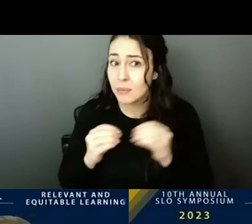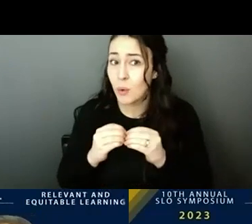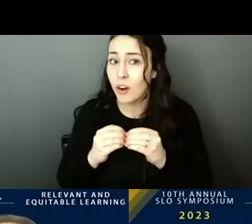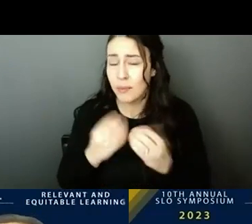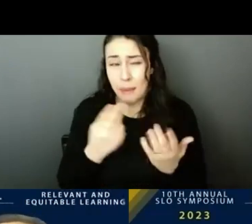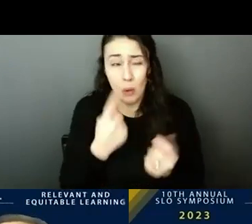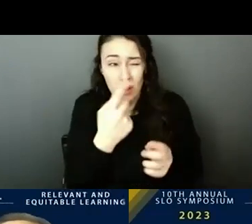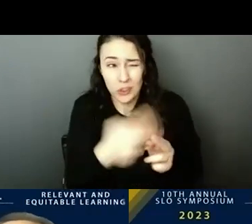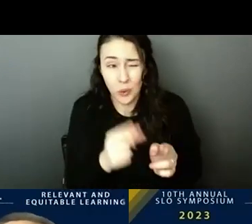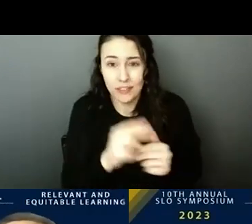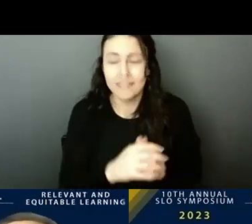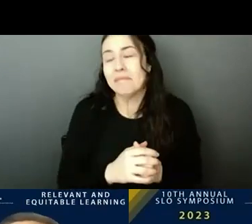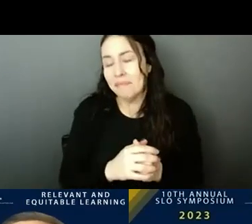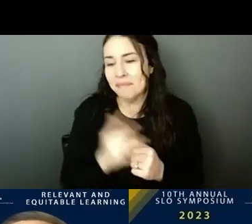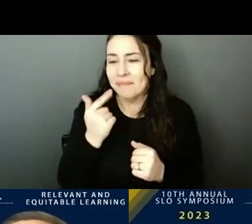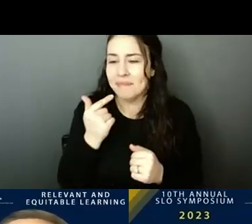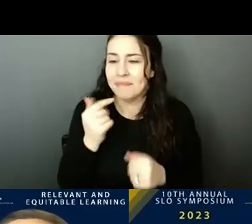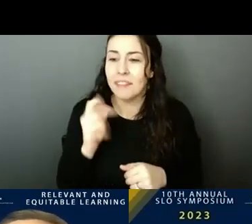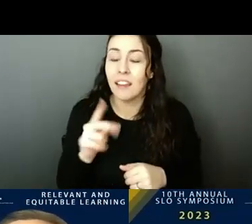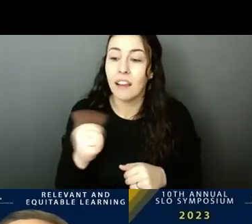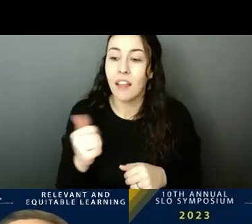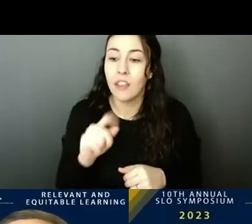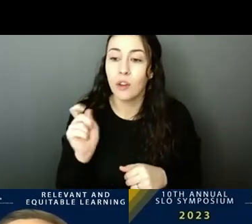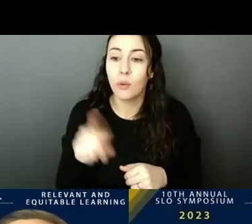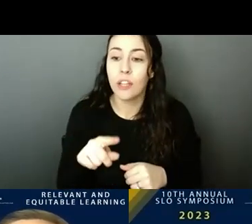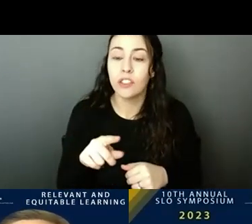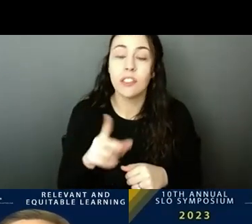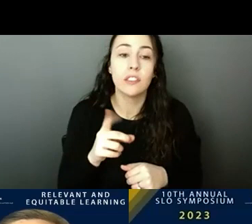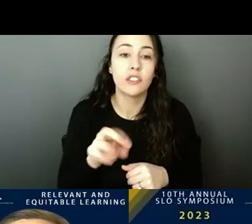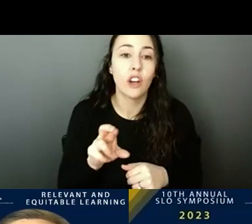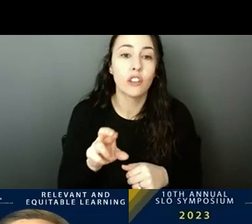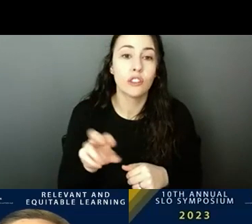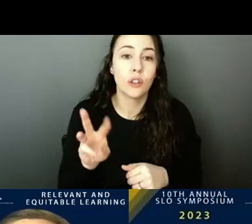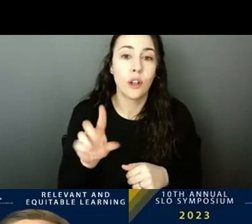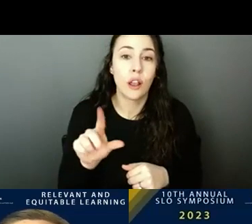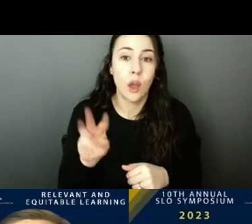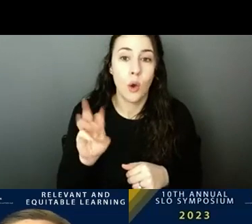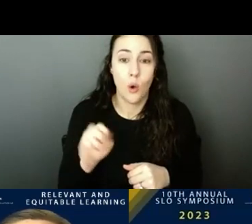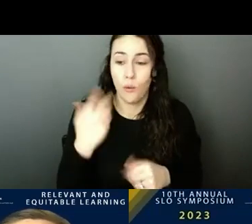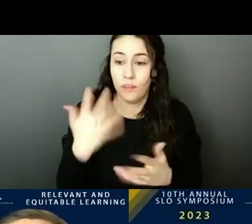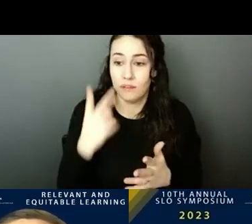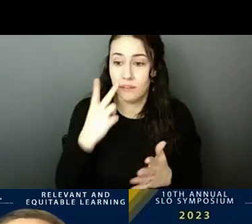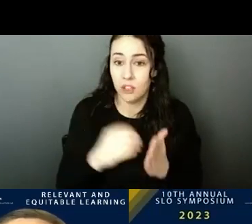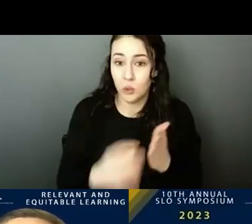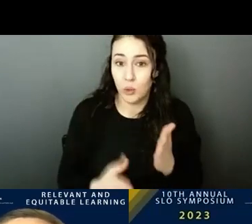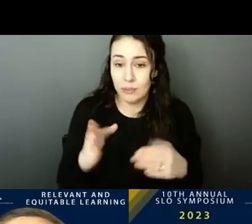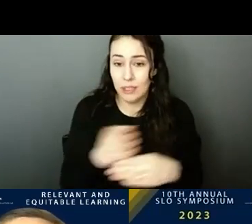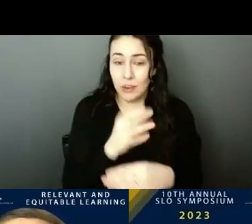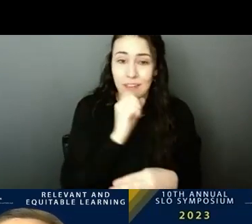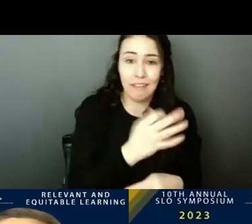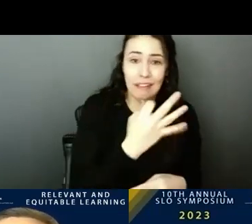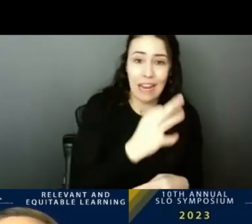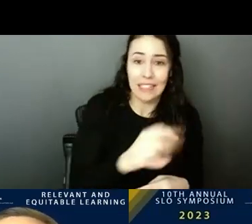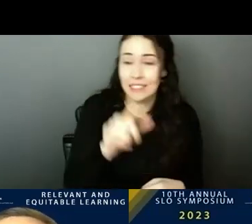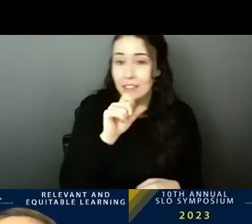one? So another question, Dr. Lowe, is we saw that students between the ages of 19 and 24, right? They're young, they're ready